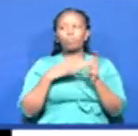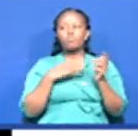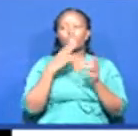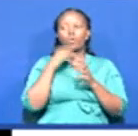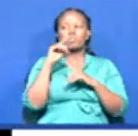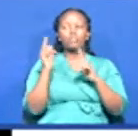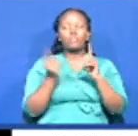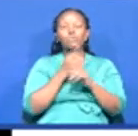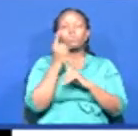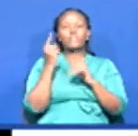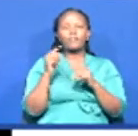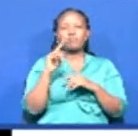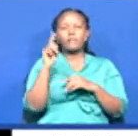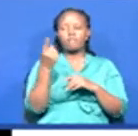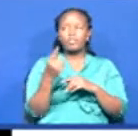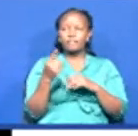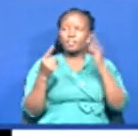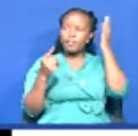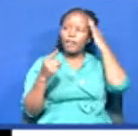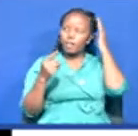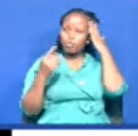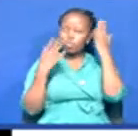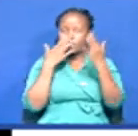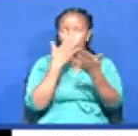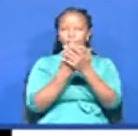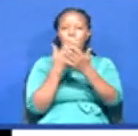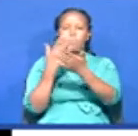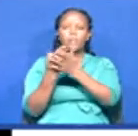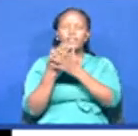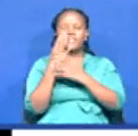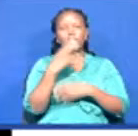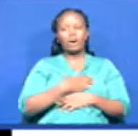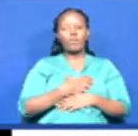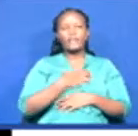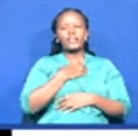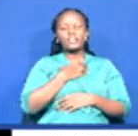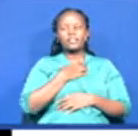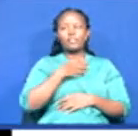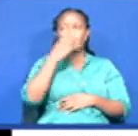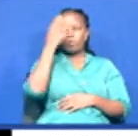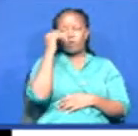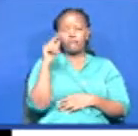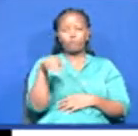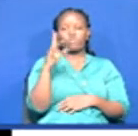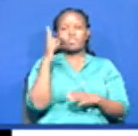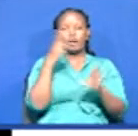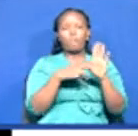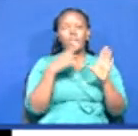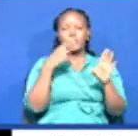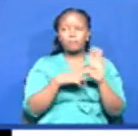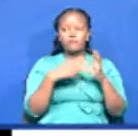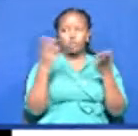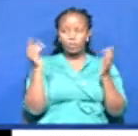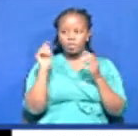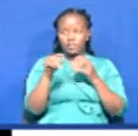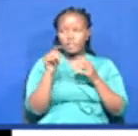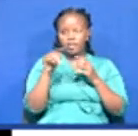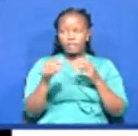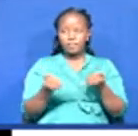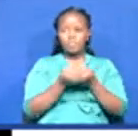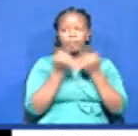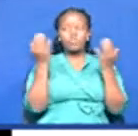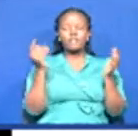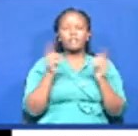by acknowledging our guests for their participation in this event, and more